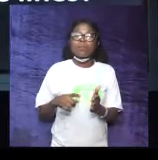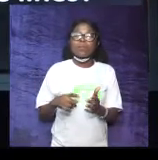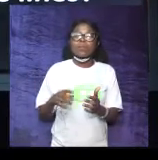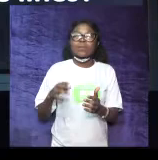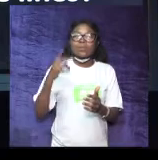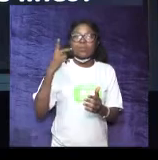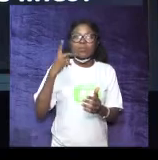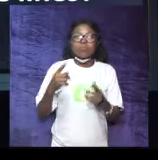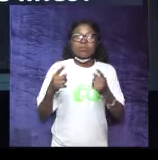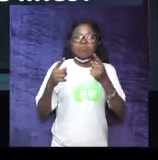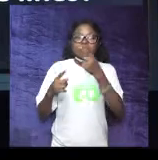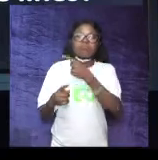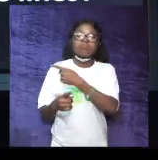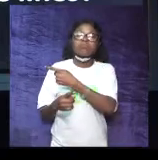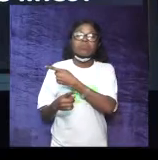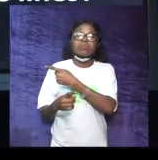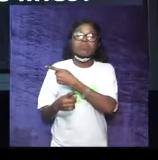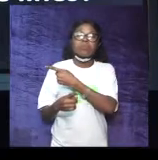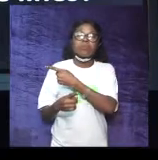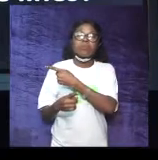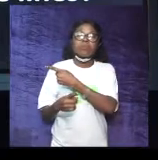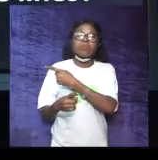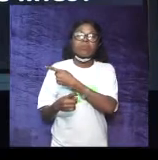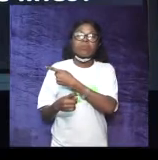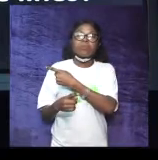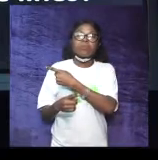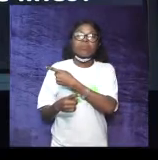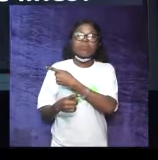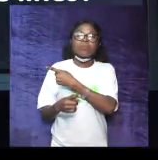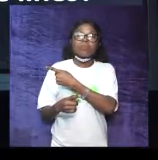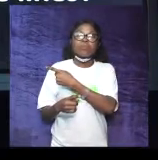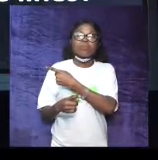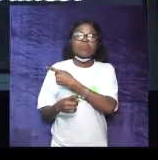Observe that this place is the same thing with this place.